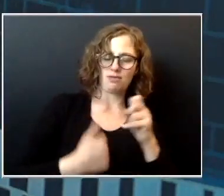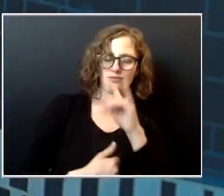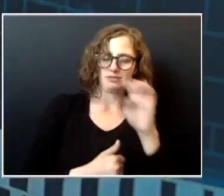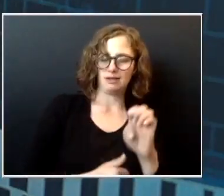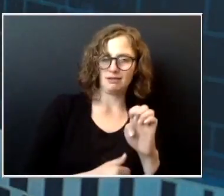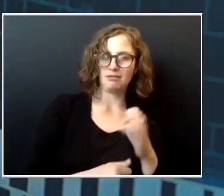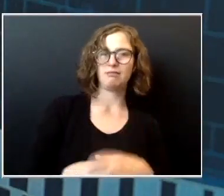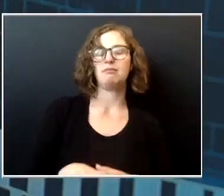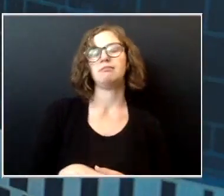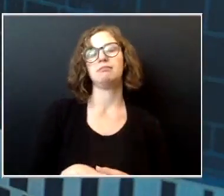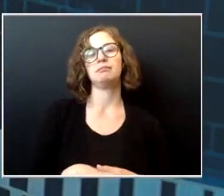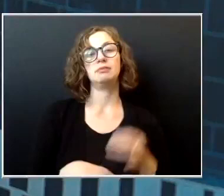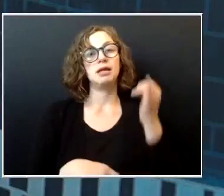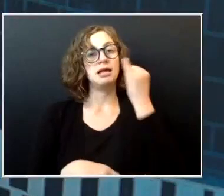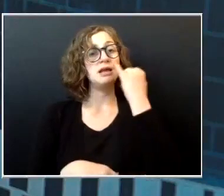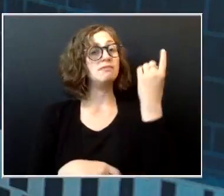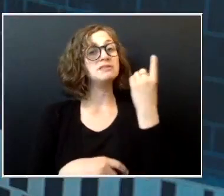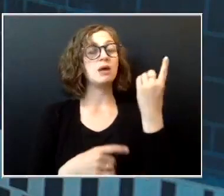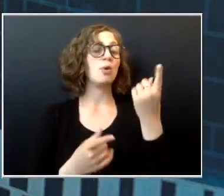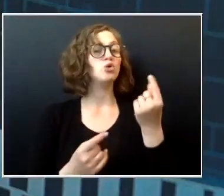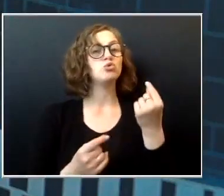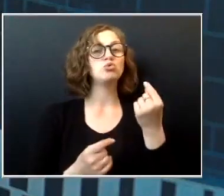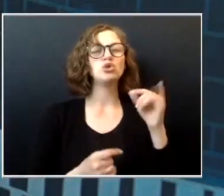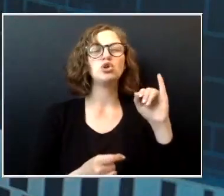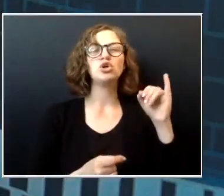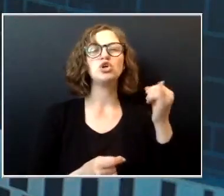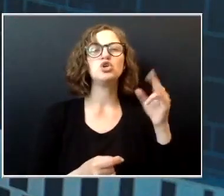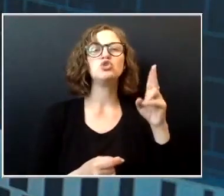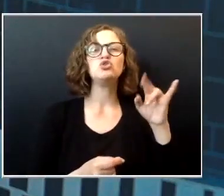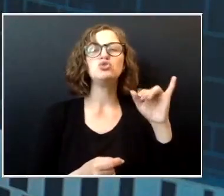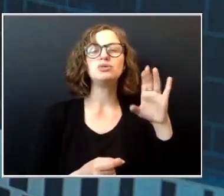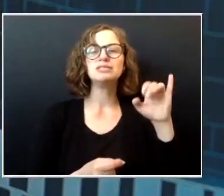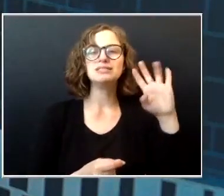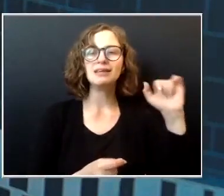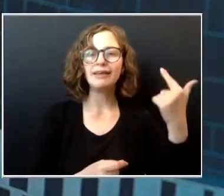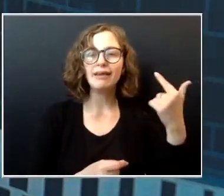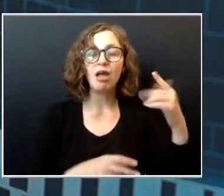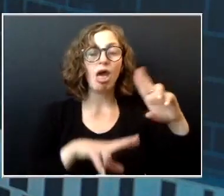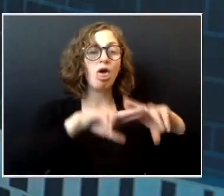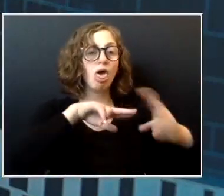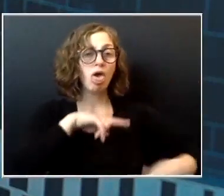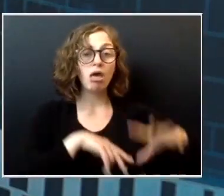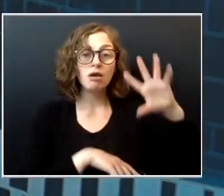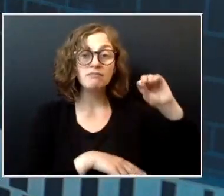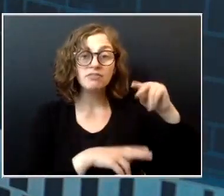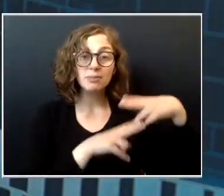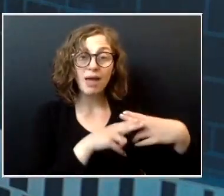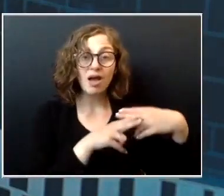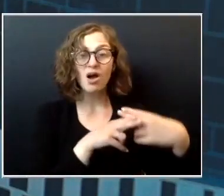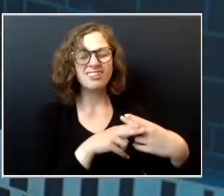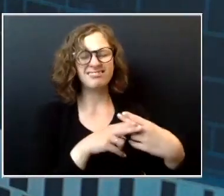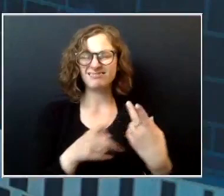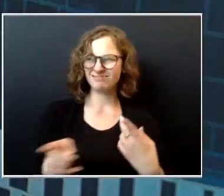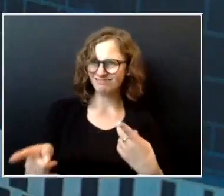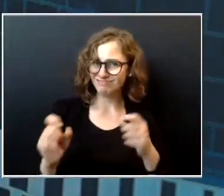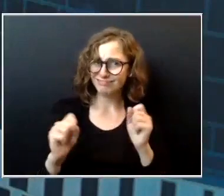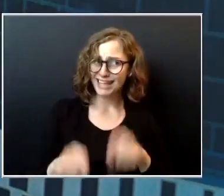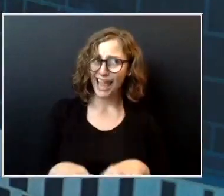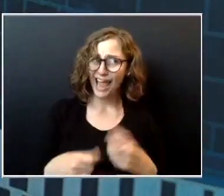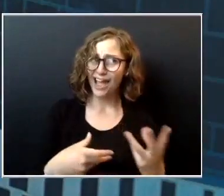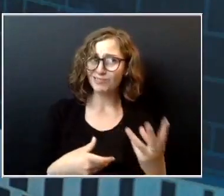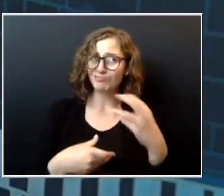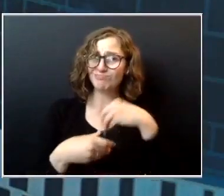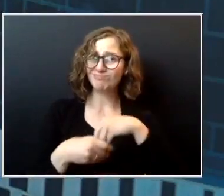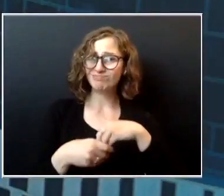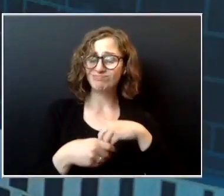does juicing and they lost, 50 pounds on it, like, is that really feasible for you to implement into your life? And so really starting small, and